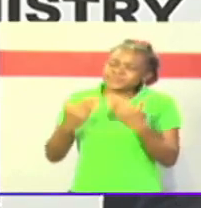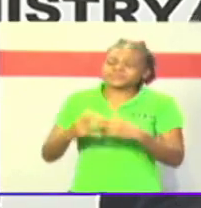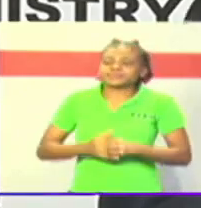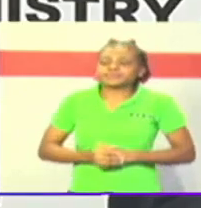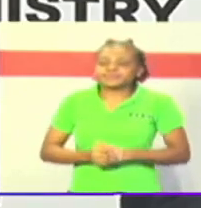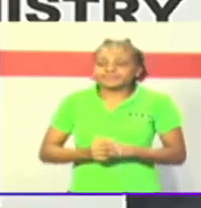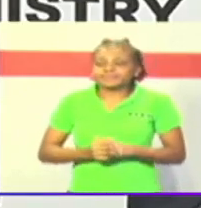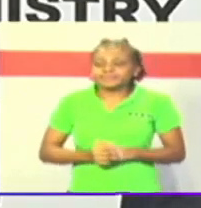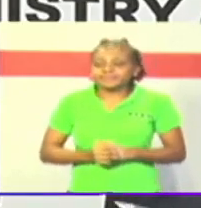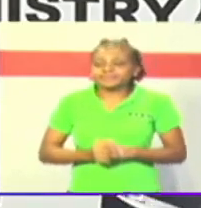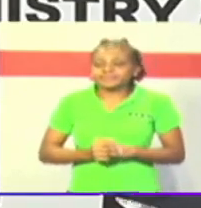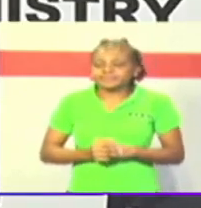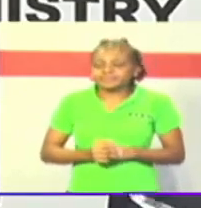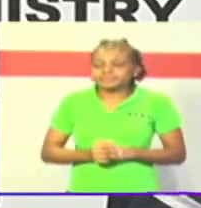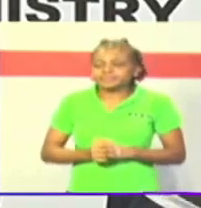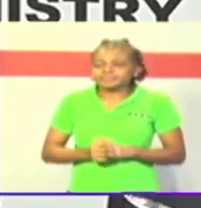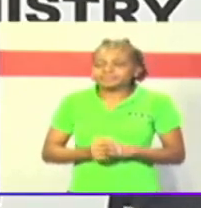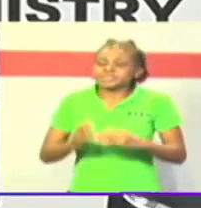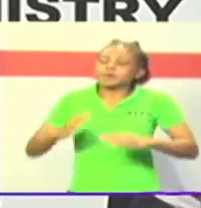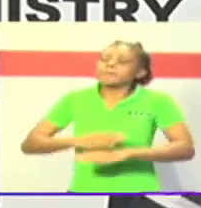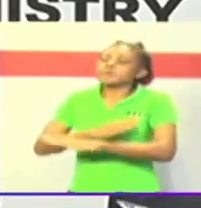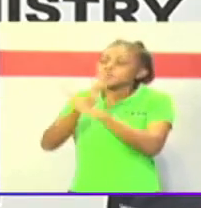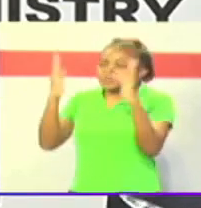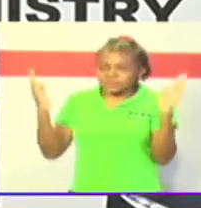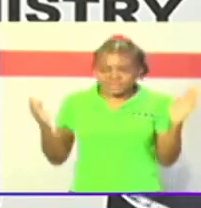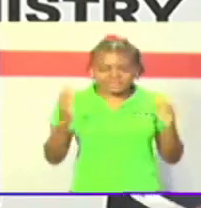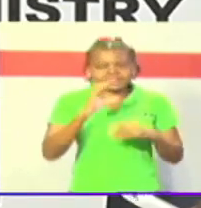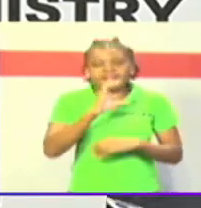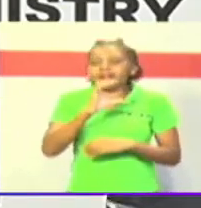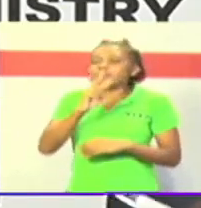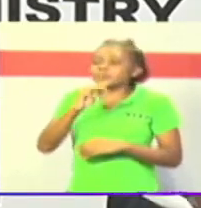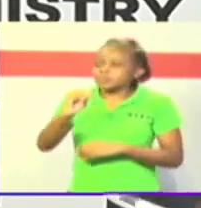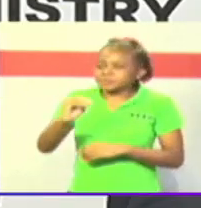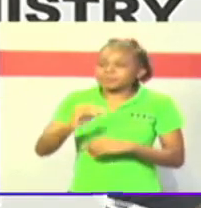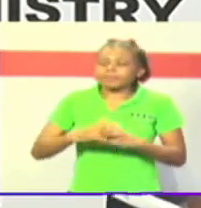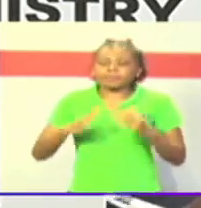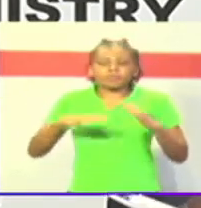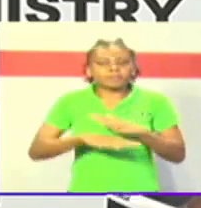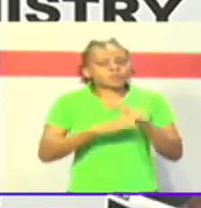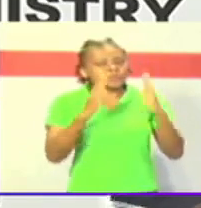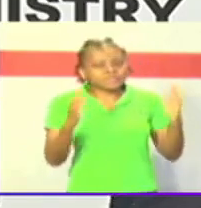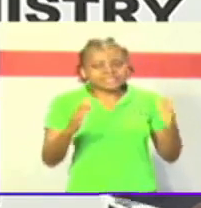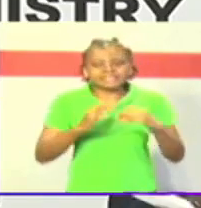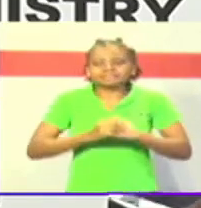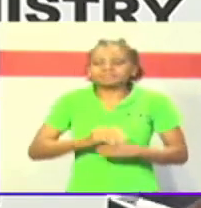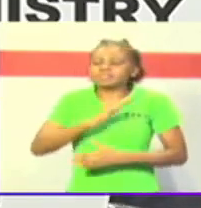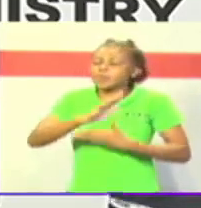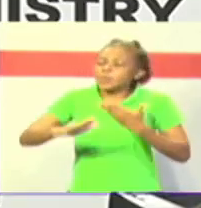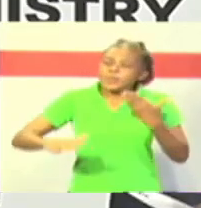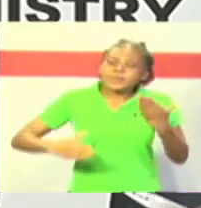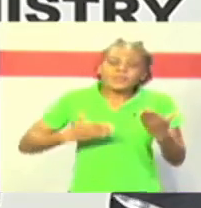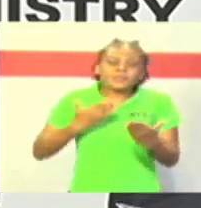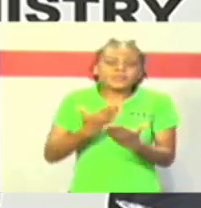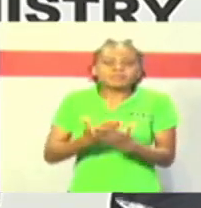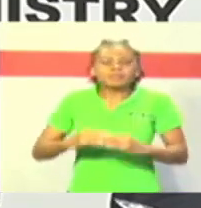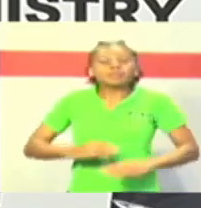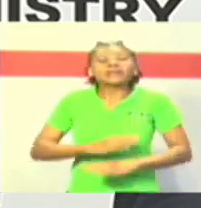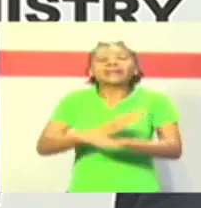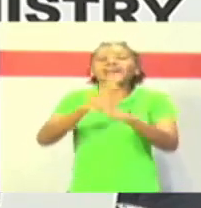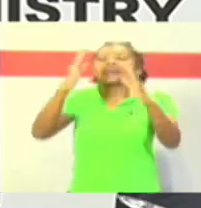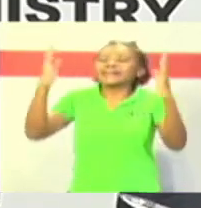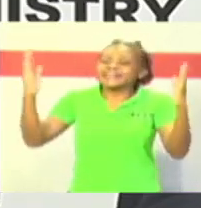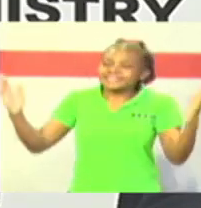Health, the CMO, Dr. Roshan Parasram, Mr.